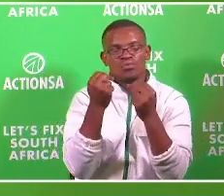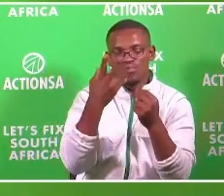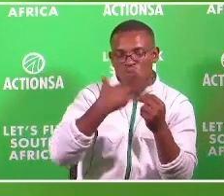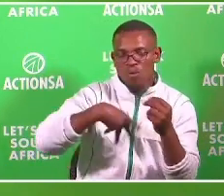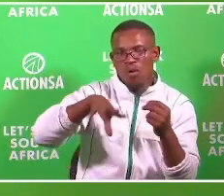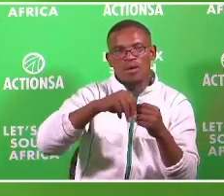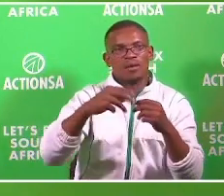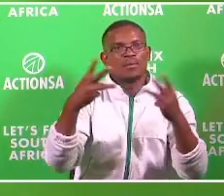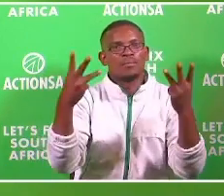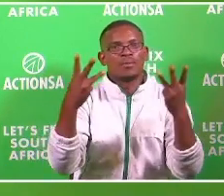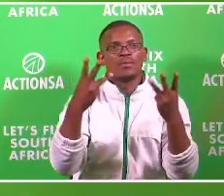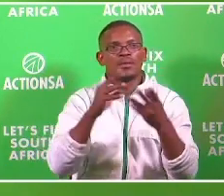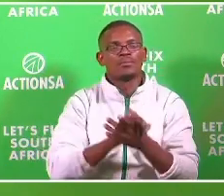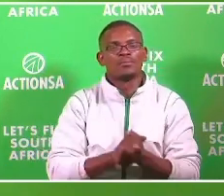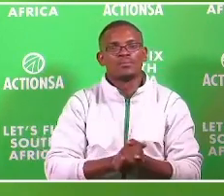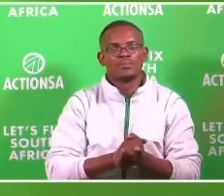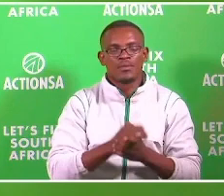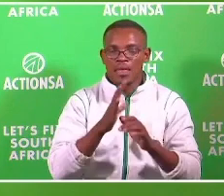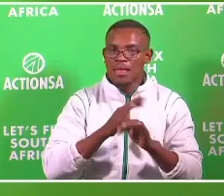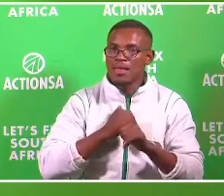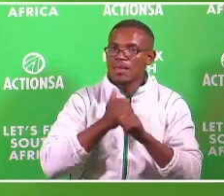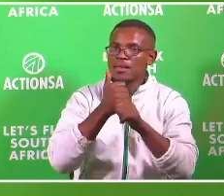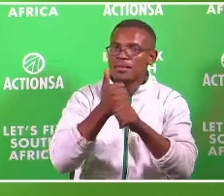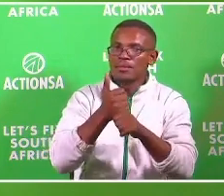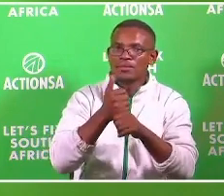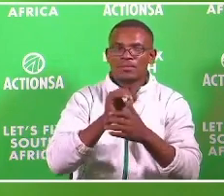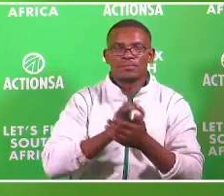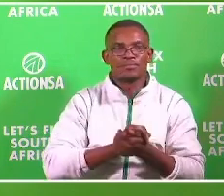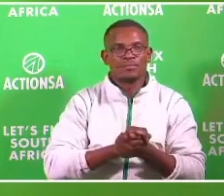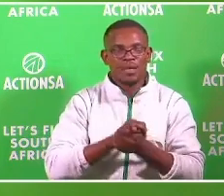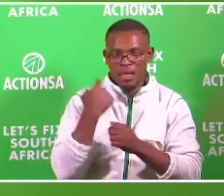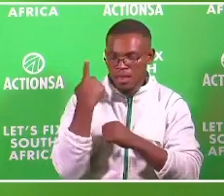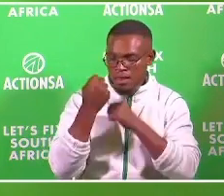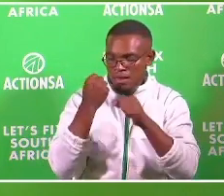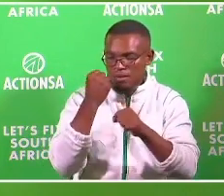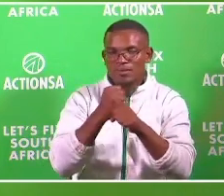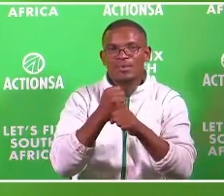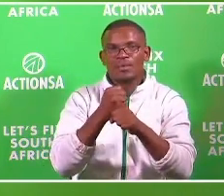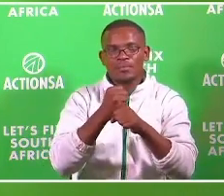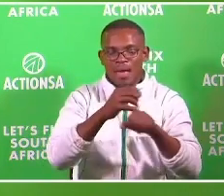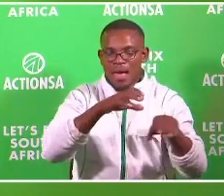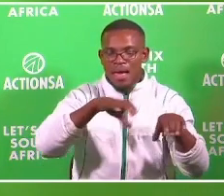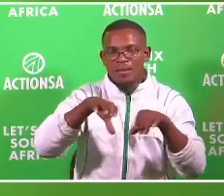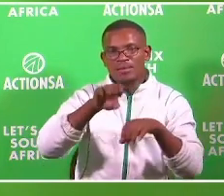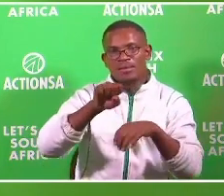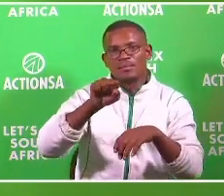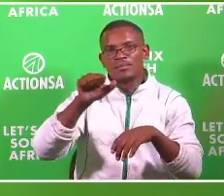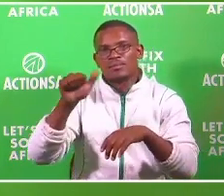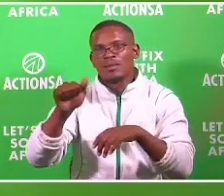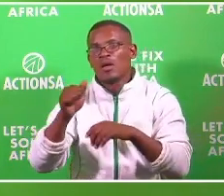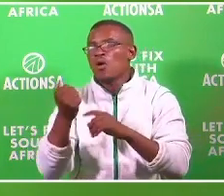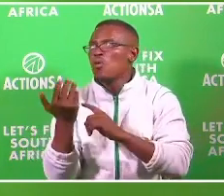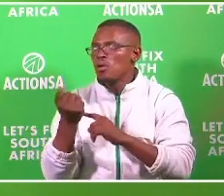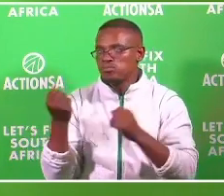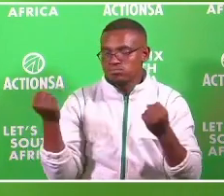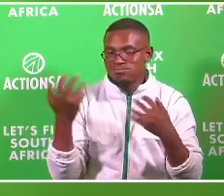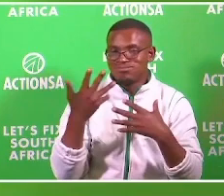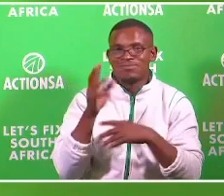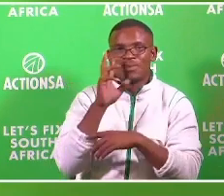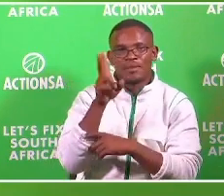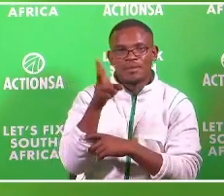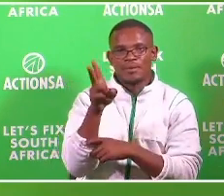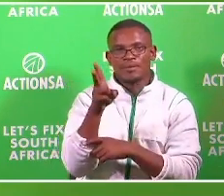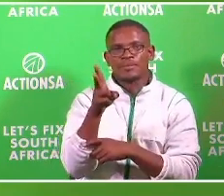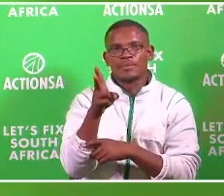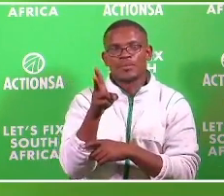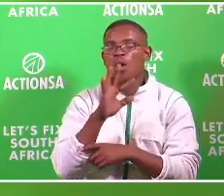people. Delegates, next year, ActionSA will shock again.